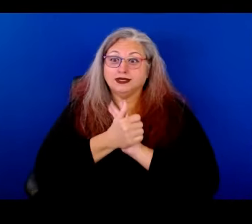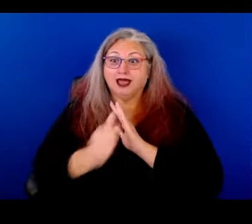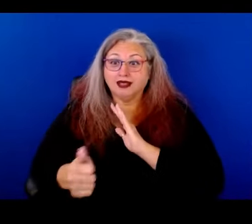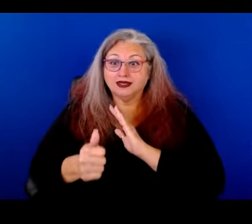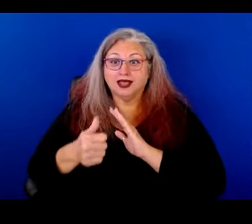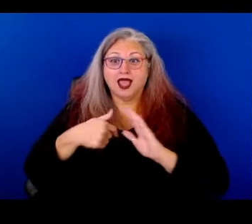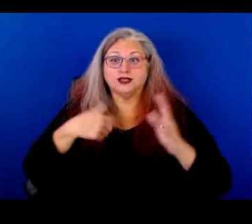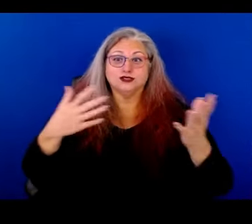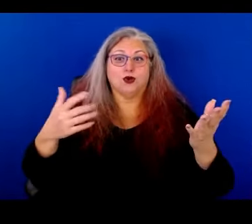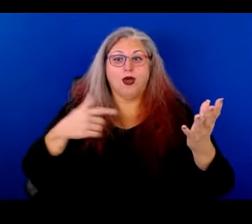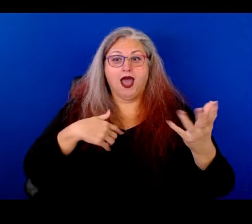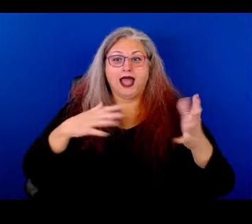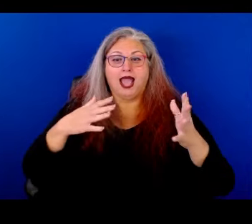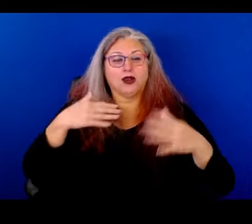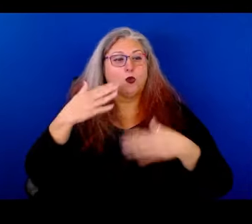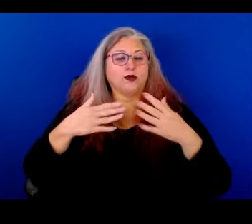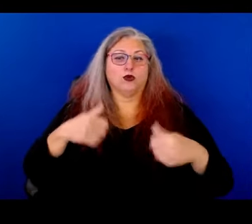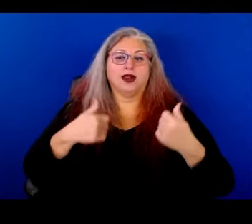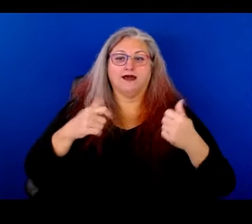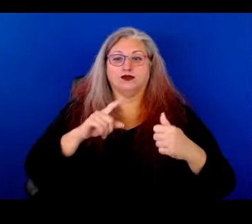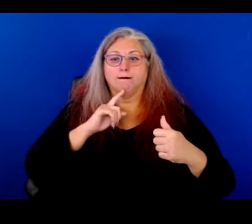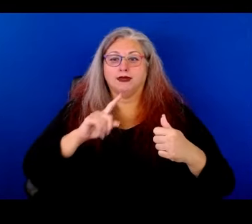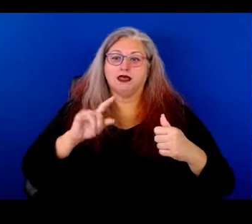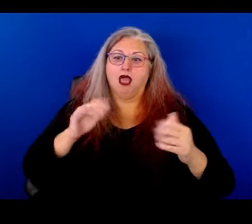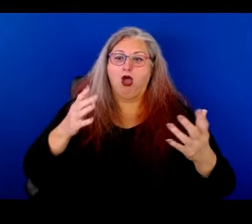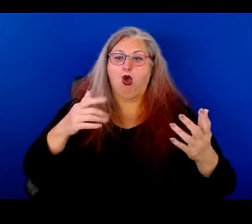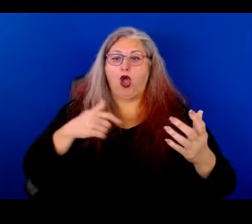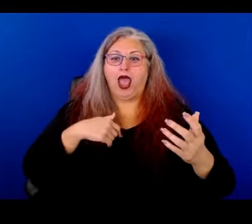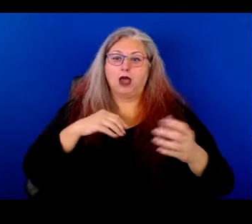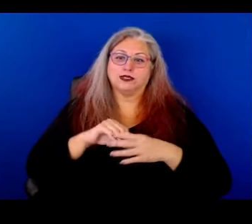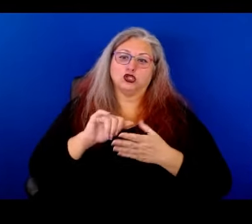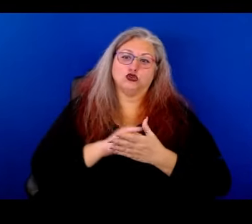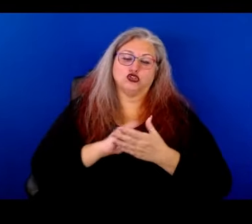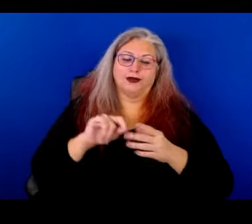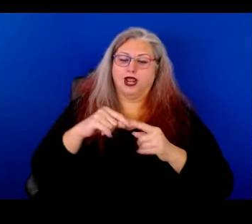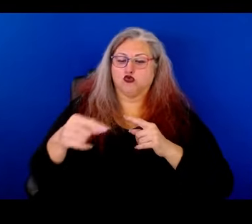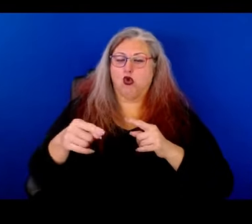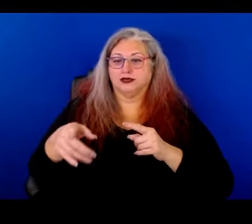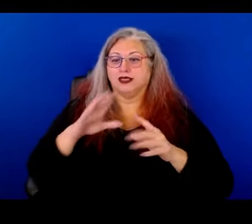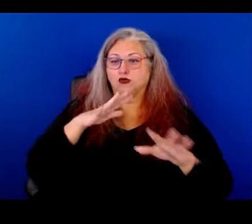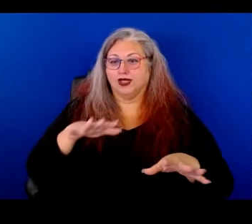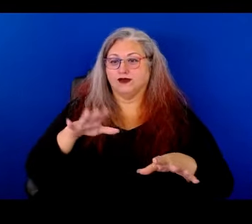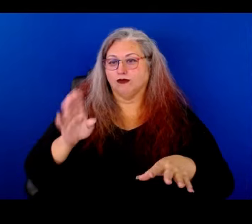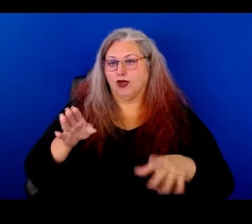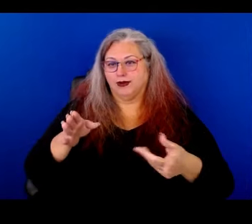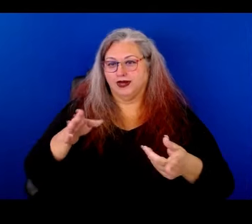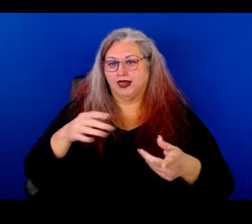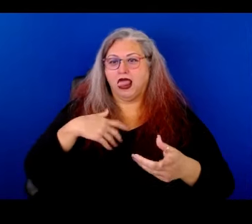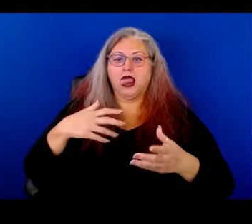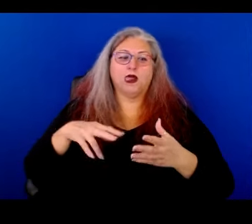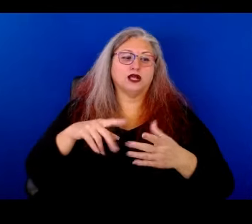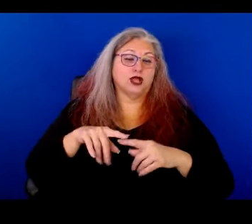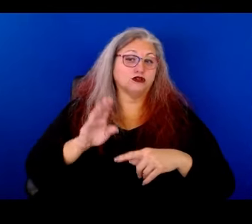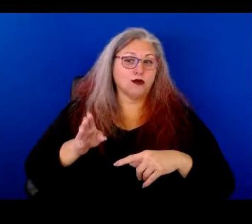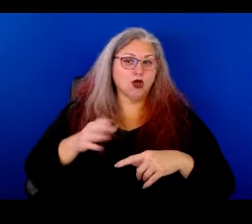talented. And so I kind of went through life being like, I live in New Jersey. Across the river is Broadway. I want to dance